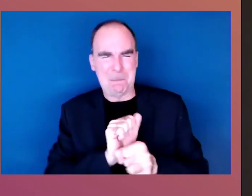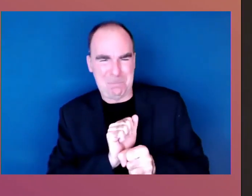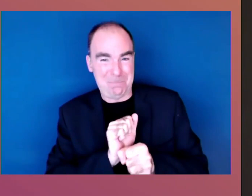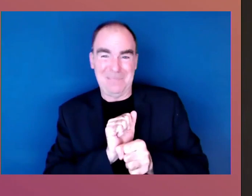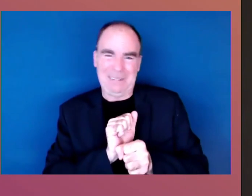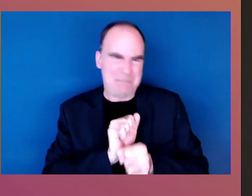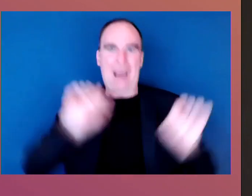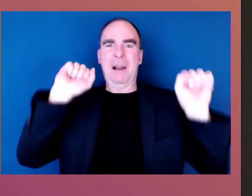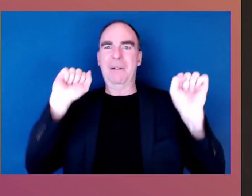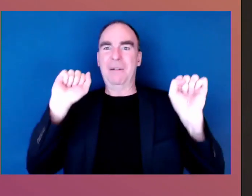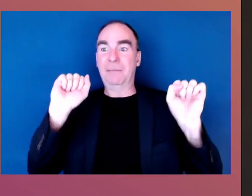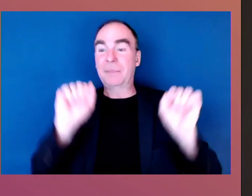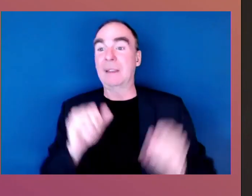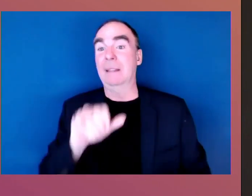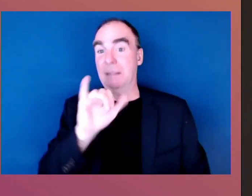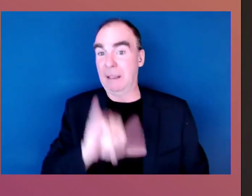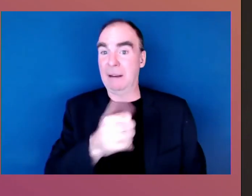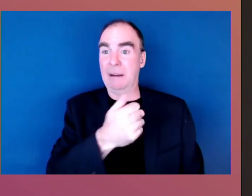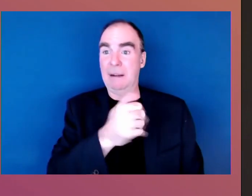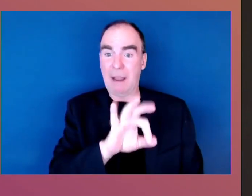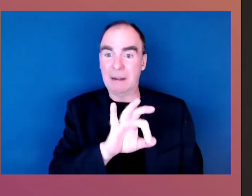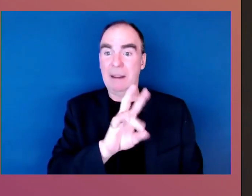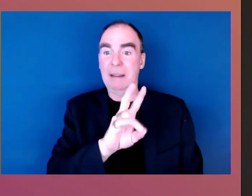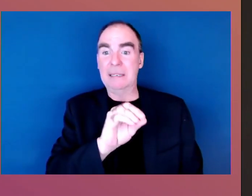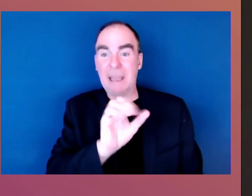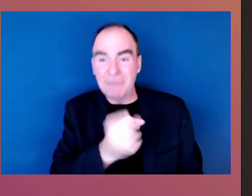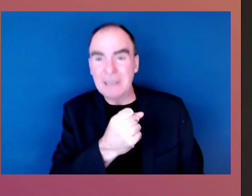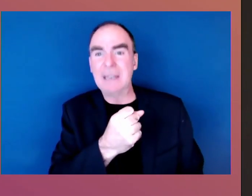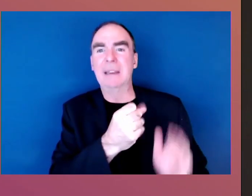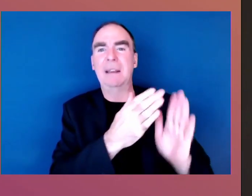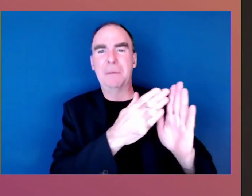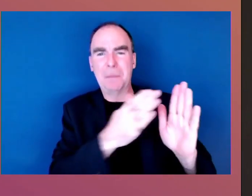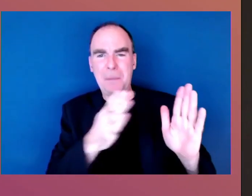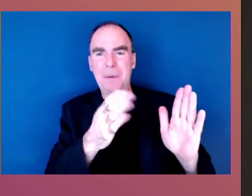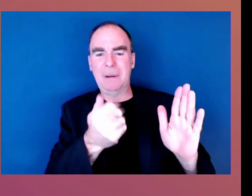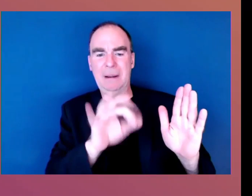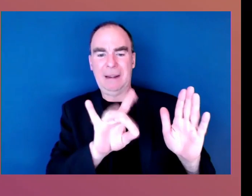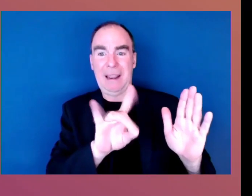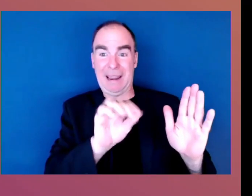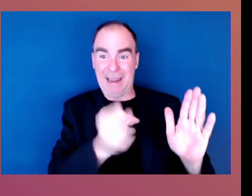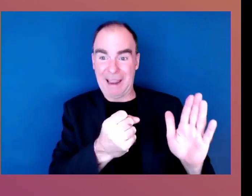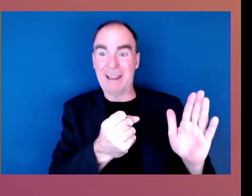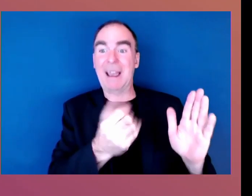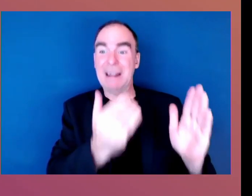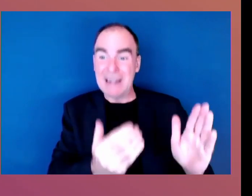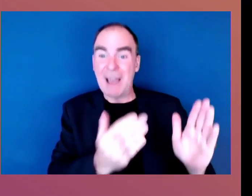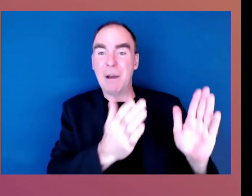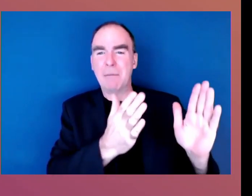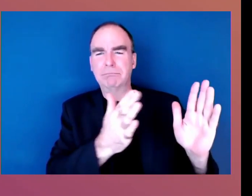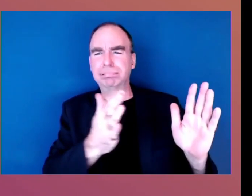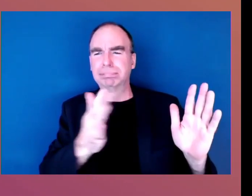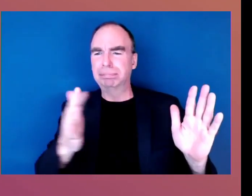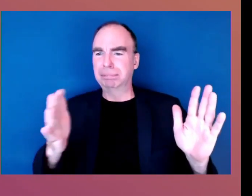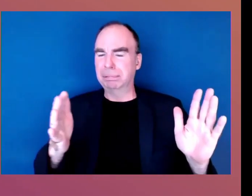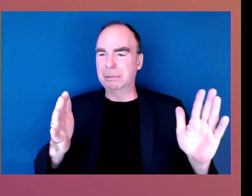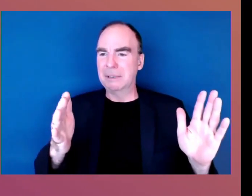and 1980s. Time has passed, and now we are in the 2020s. We can access the latest news